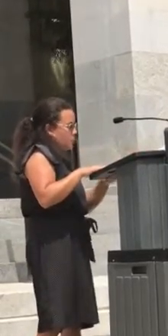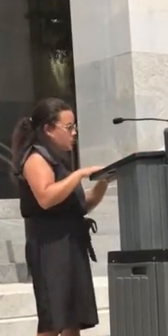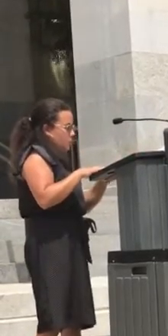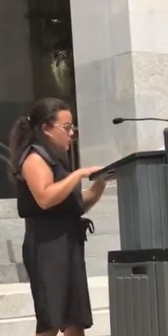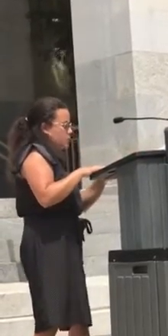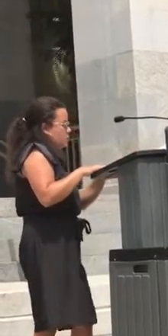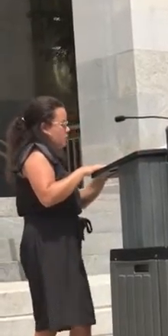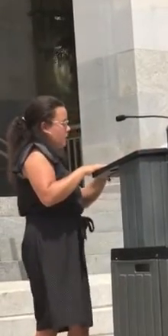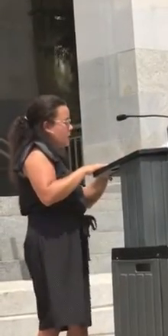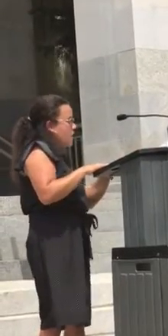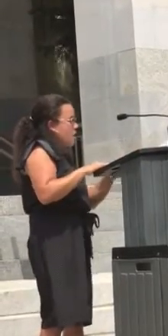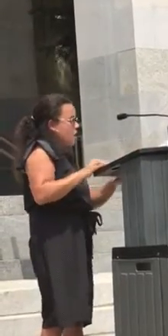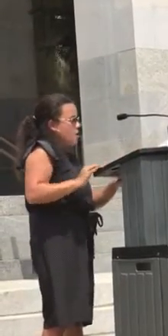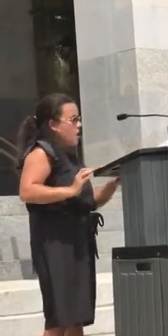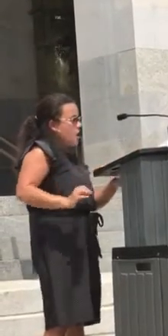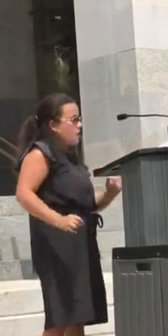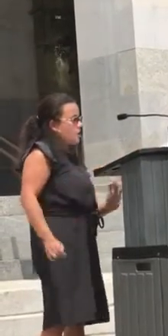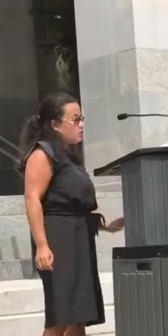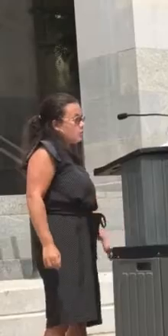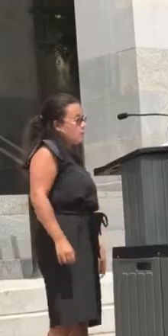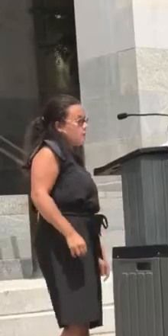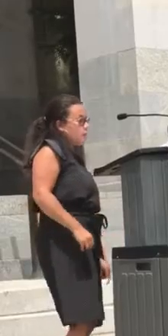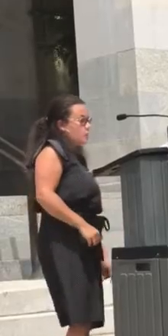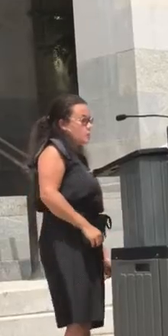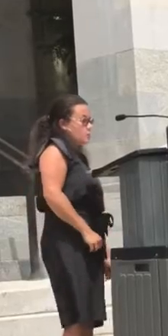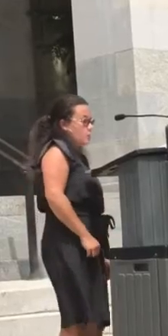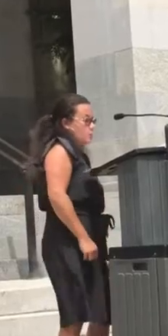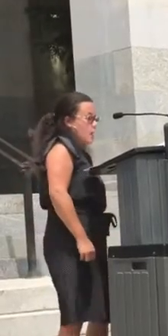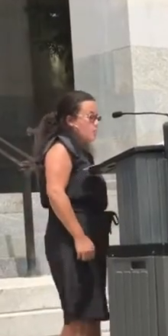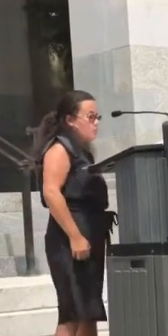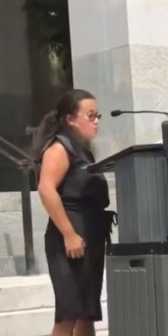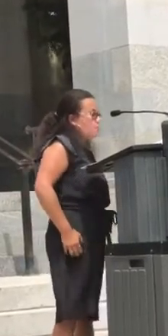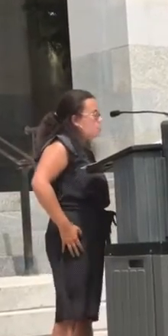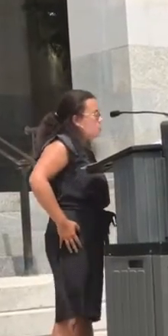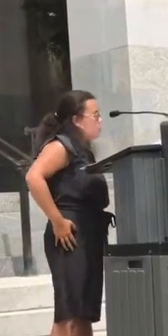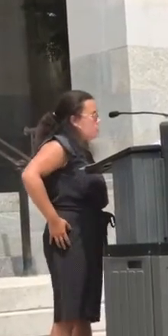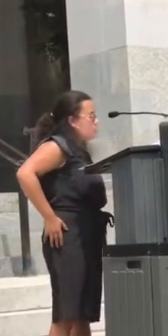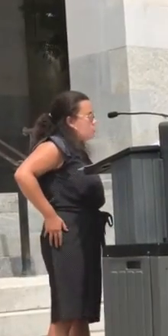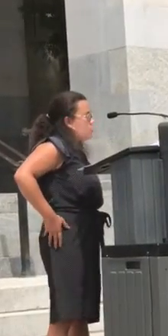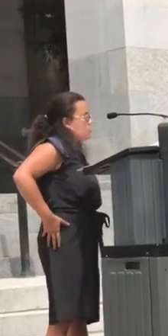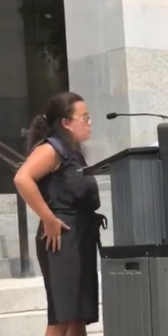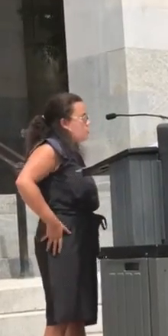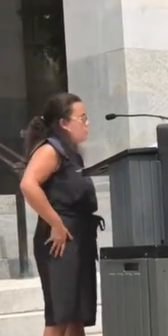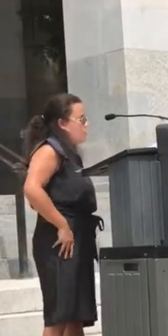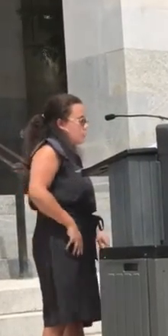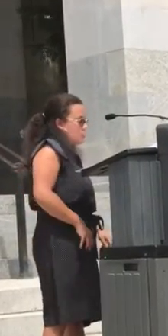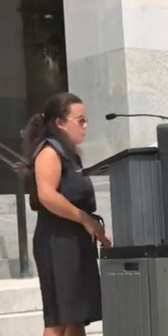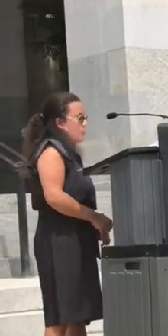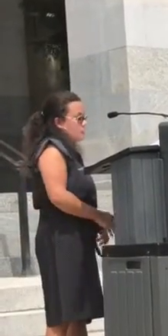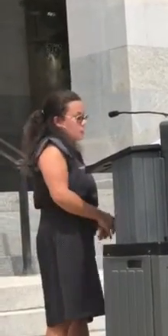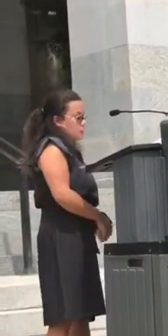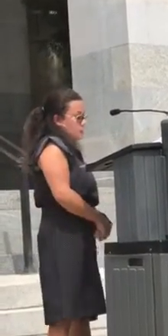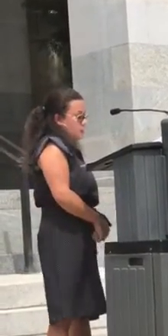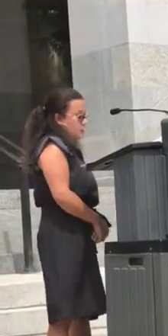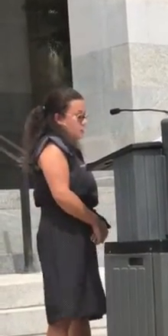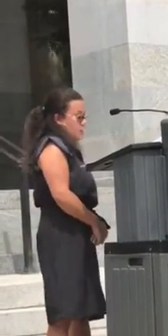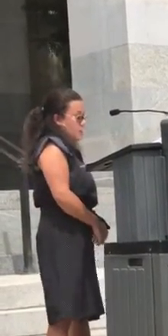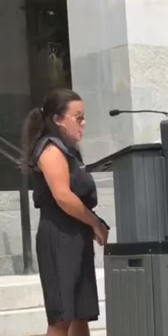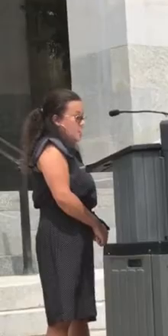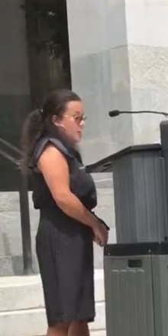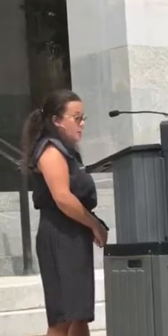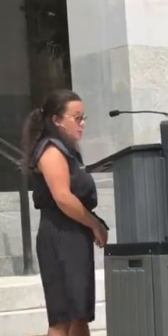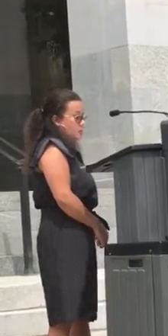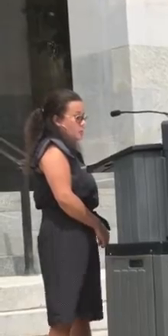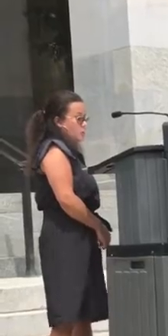disability history. I also volunteered at Community Resources for Independent Living